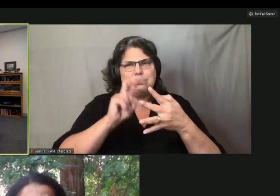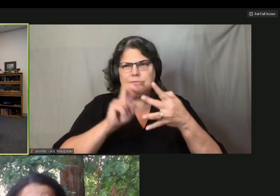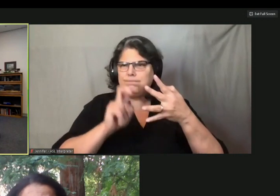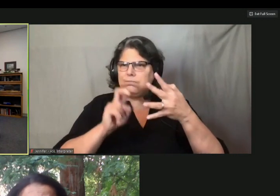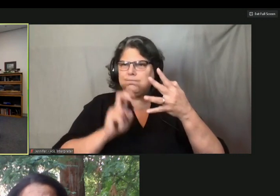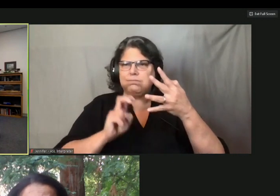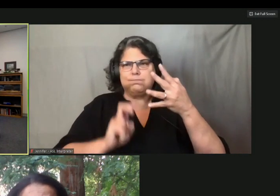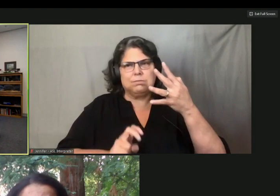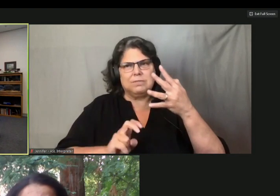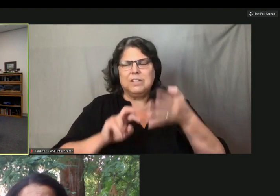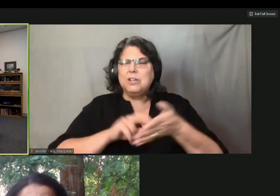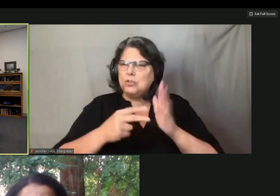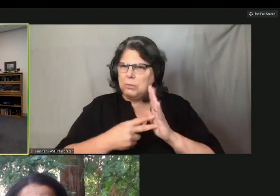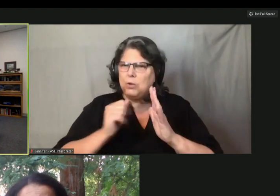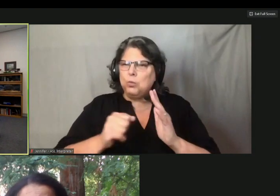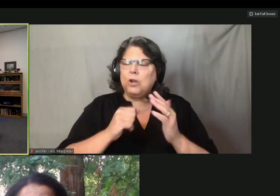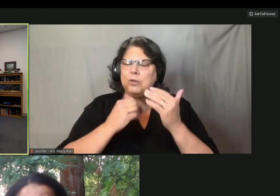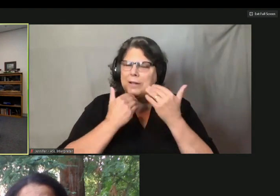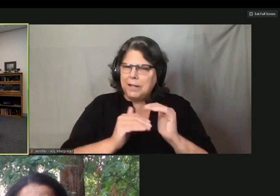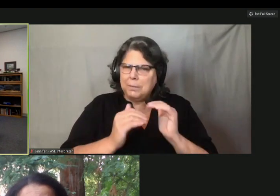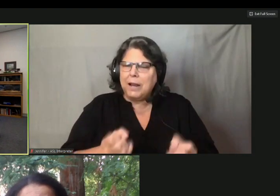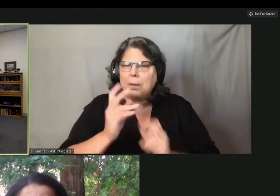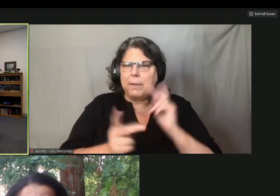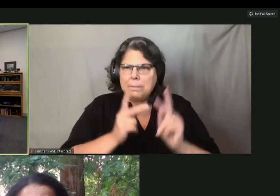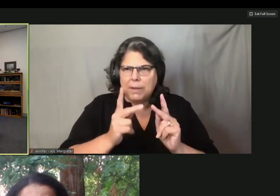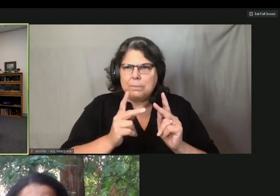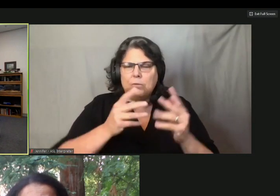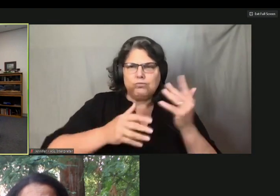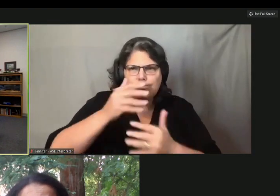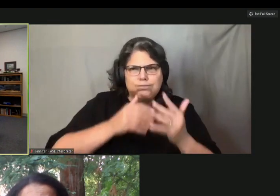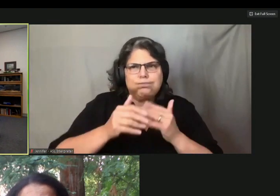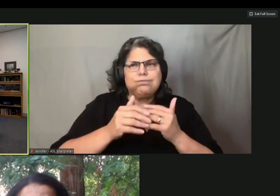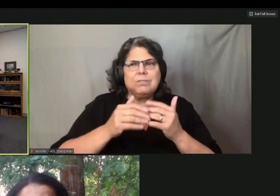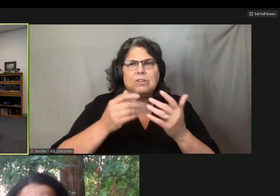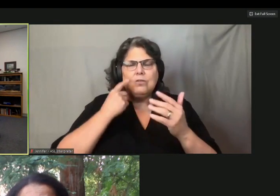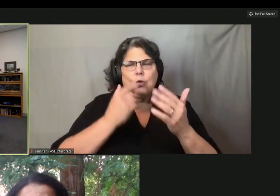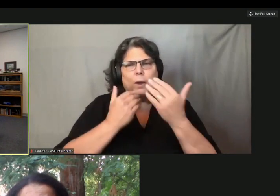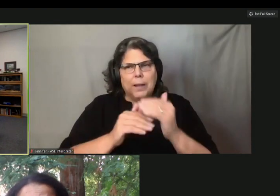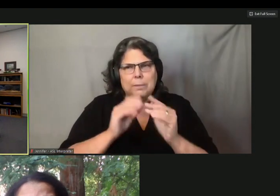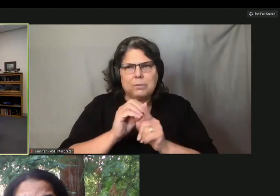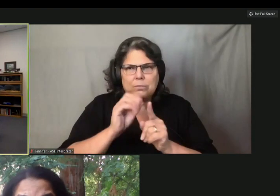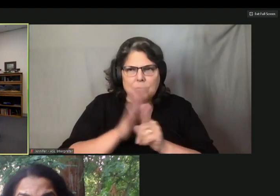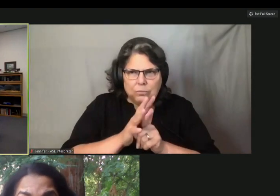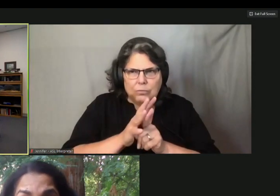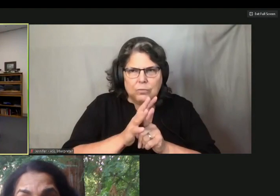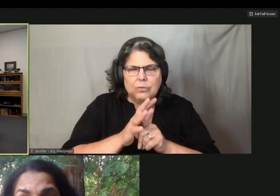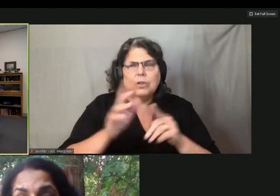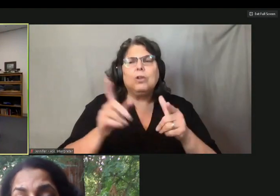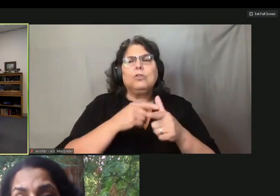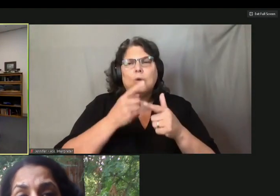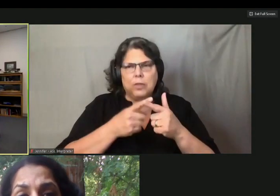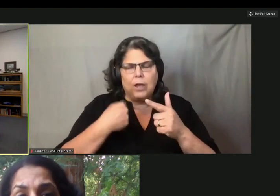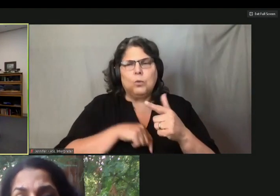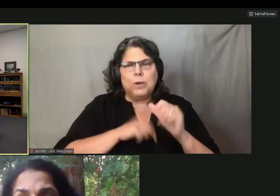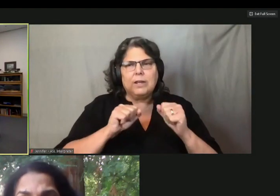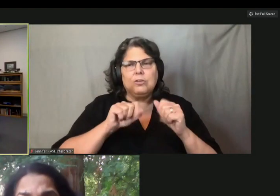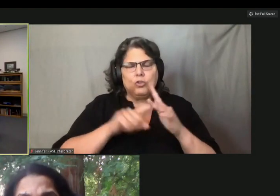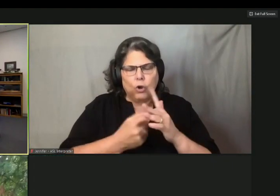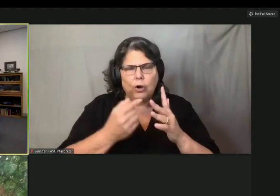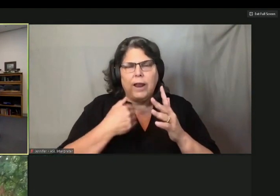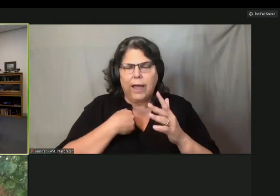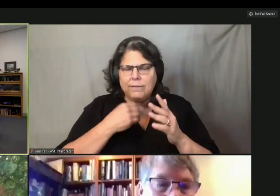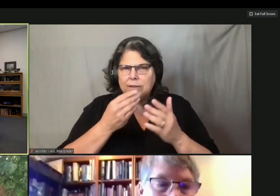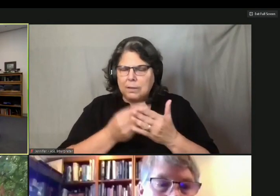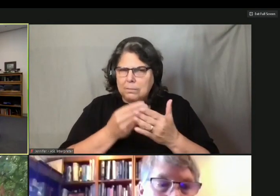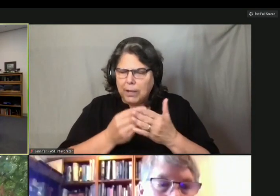your exposure rate small so that economic rate factors can move forward. So it's a very